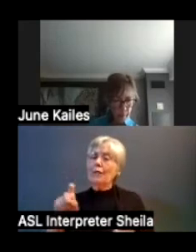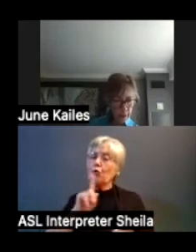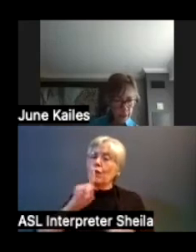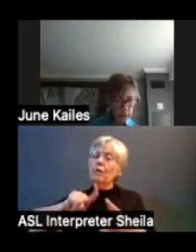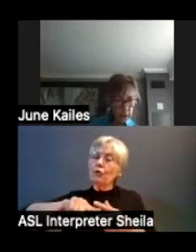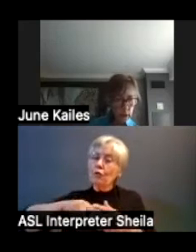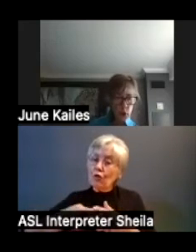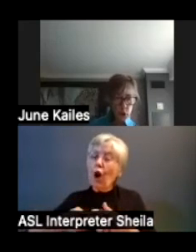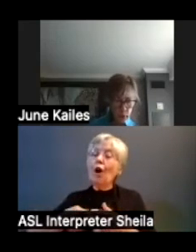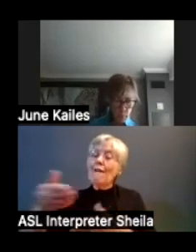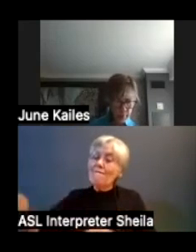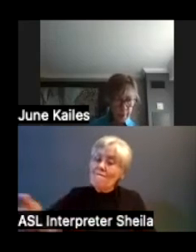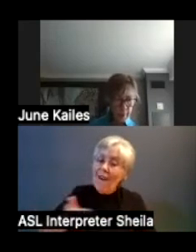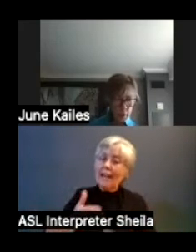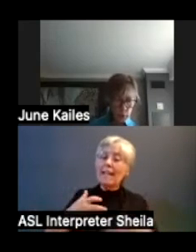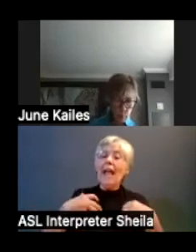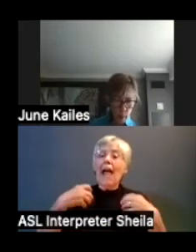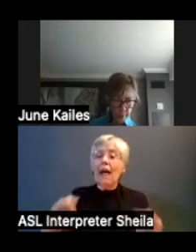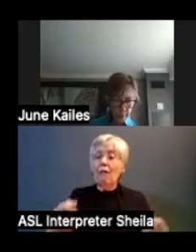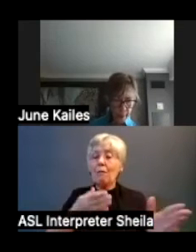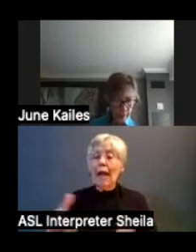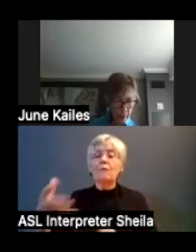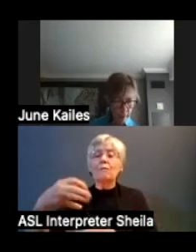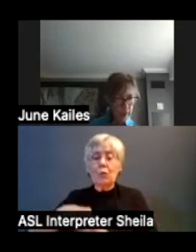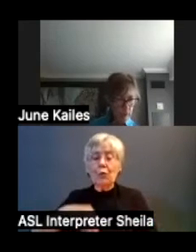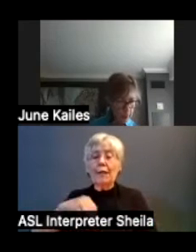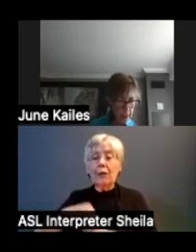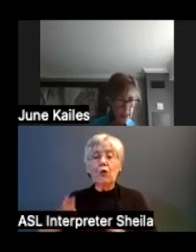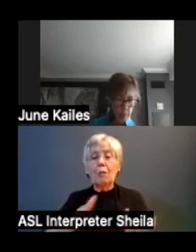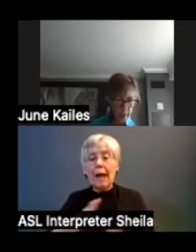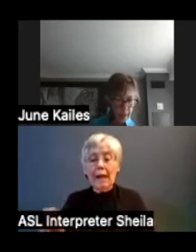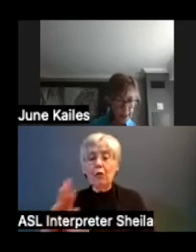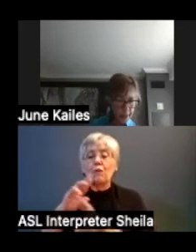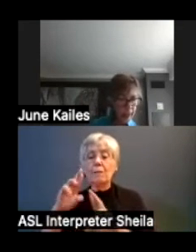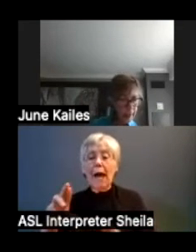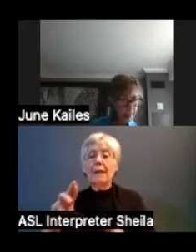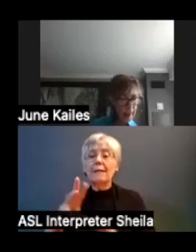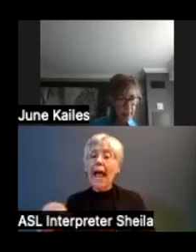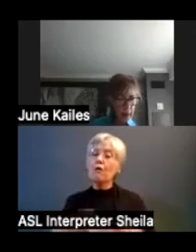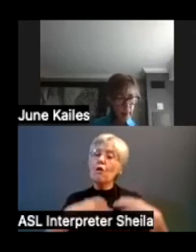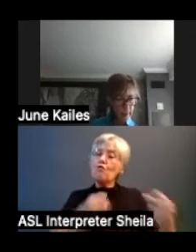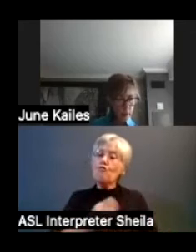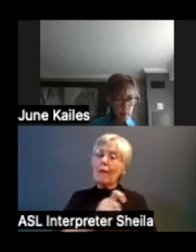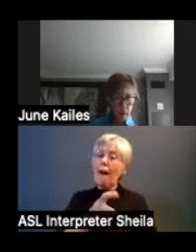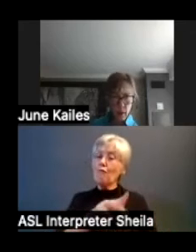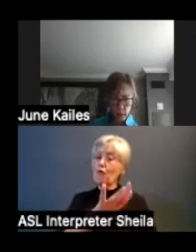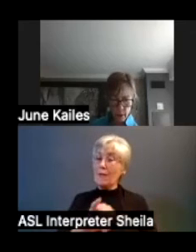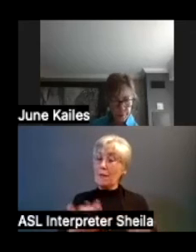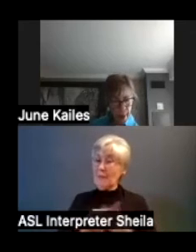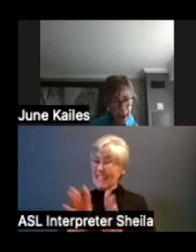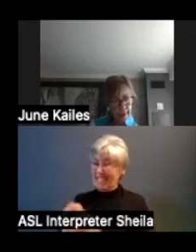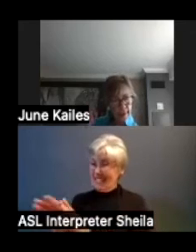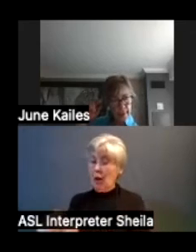health plans to your planning, response, and recovery meetings because they are critical